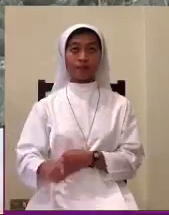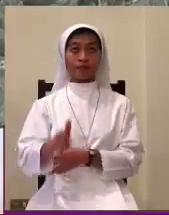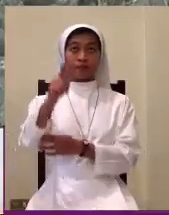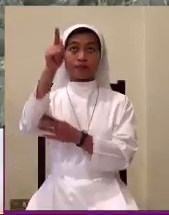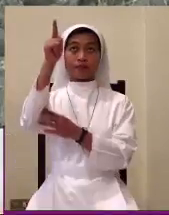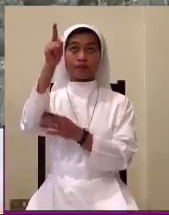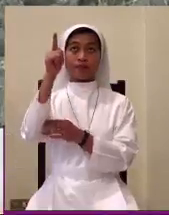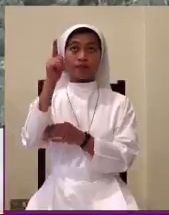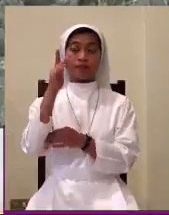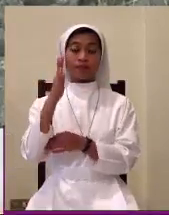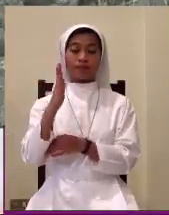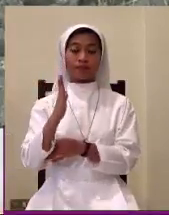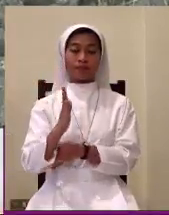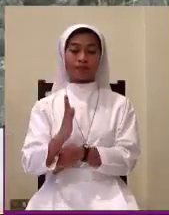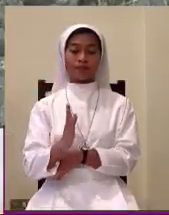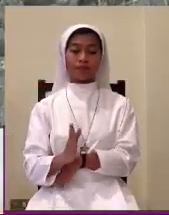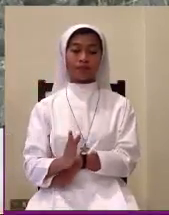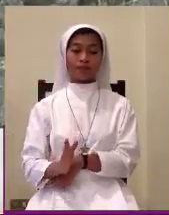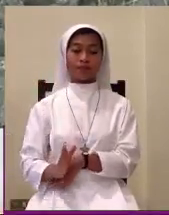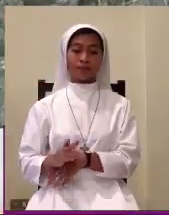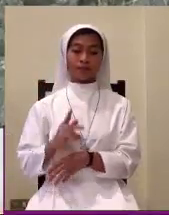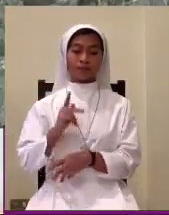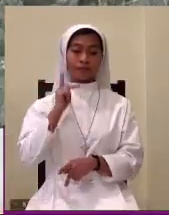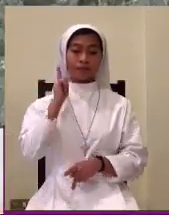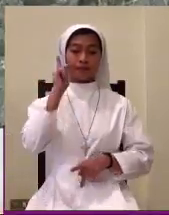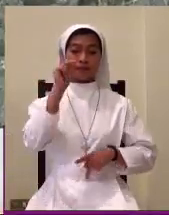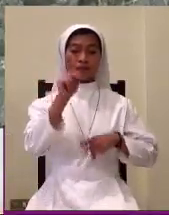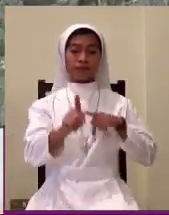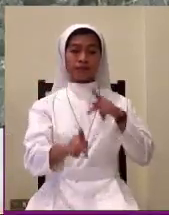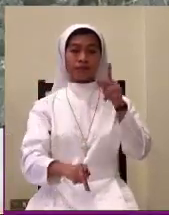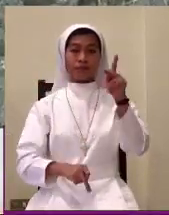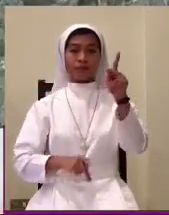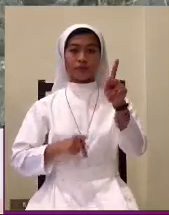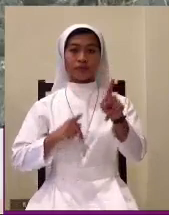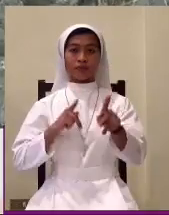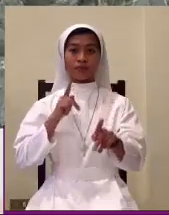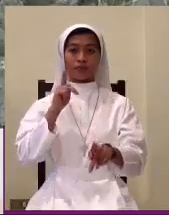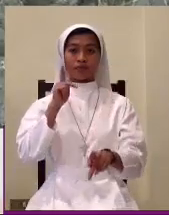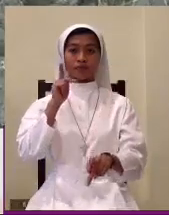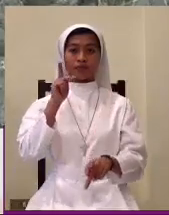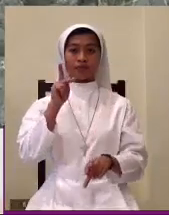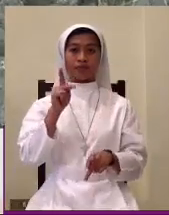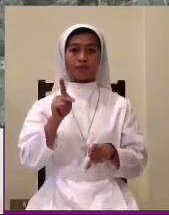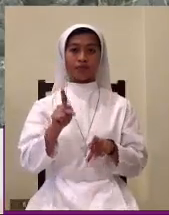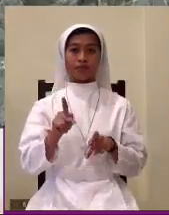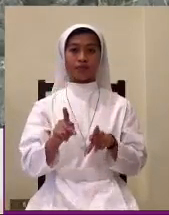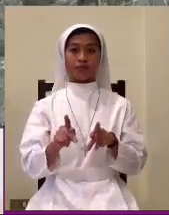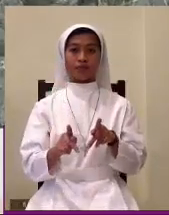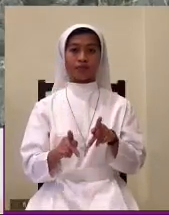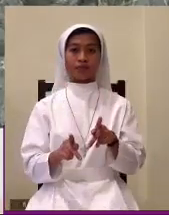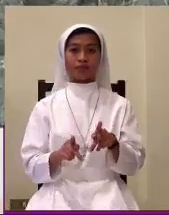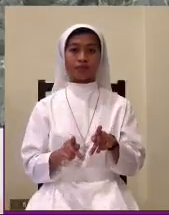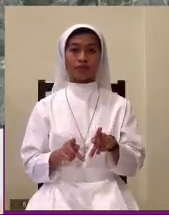kagurangan, Diyos ning mga pagpo.